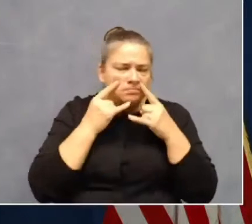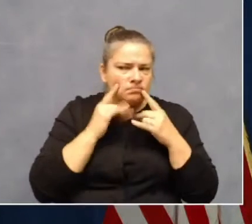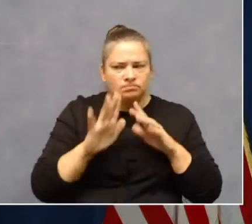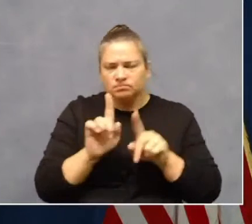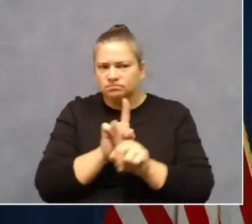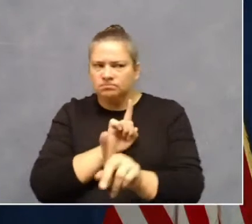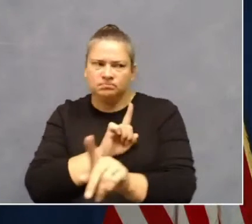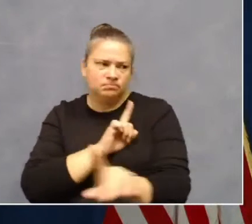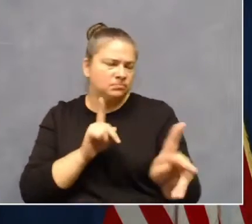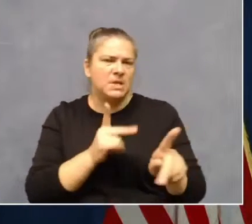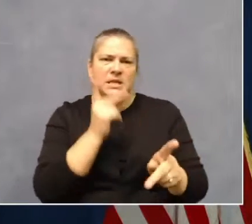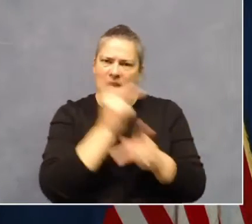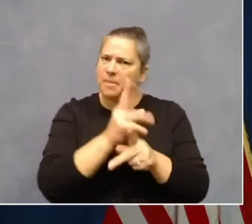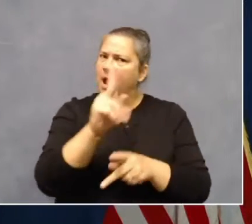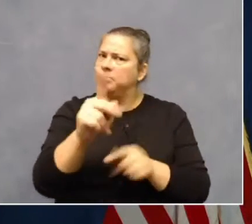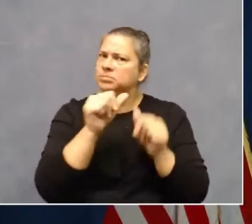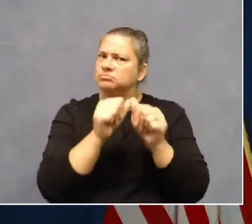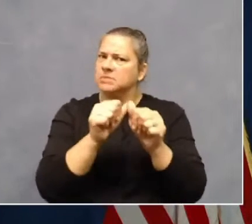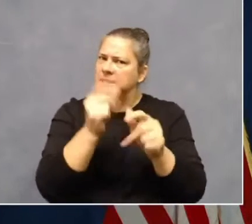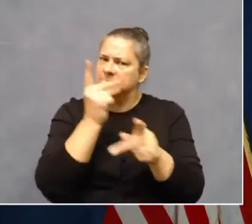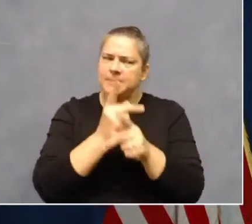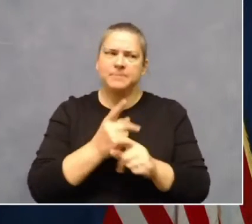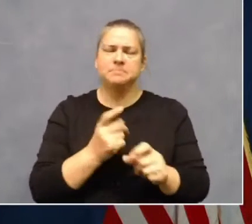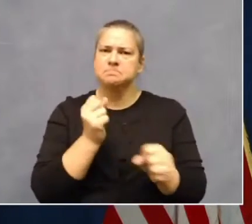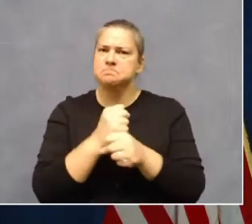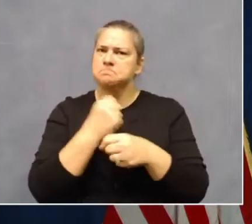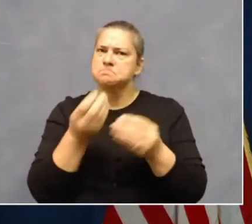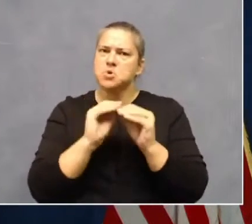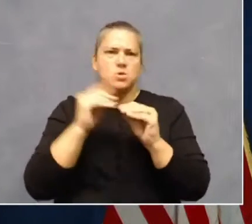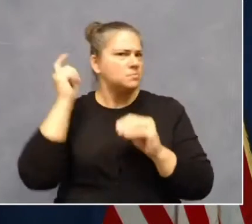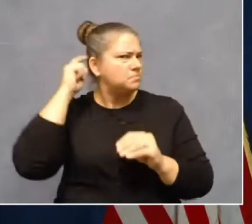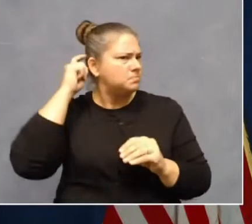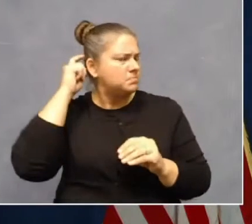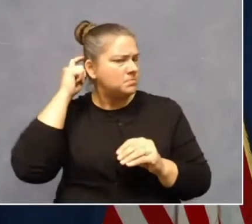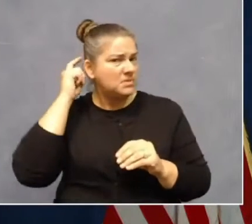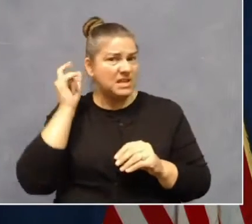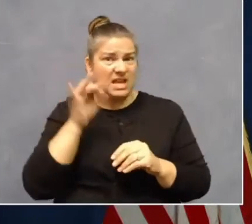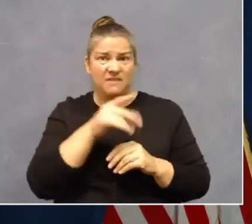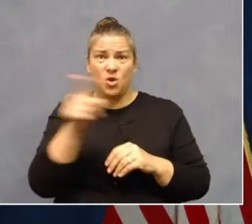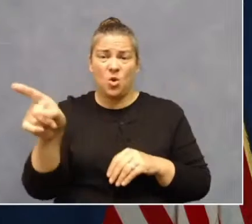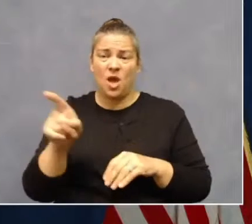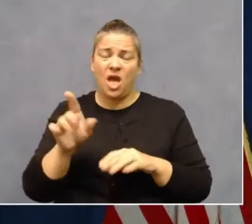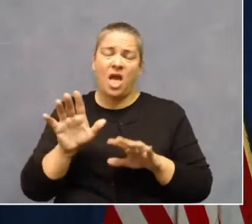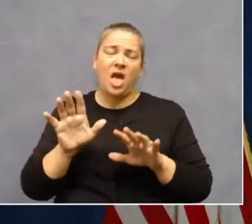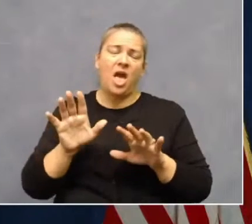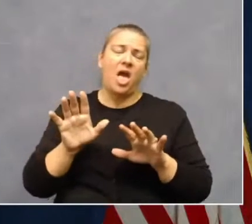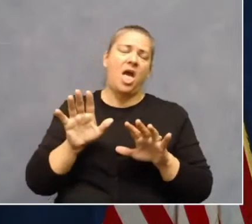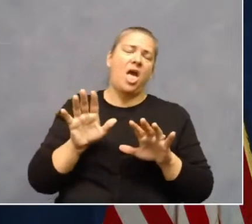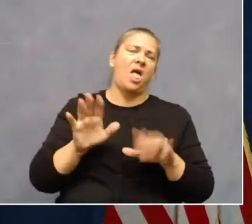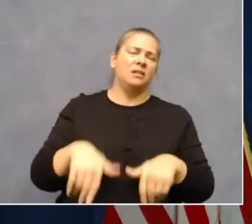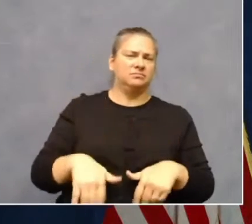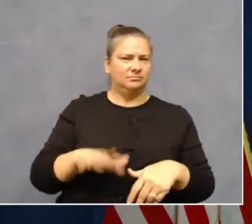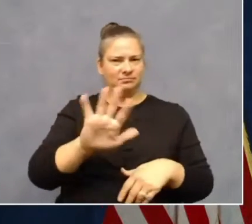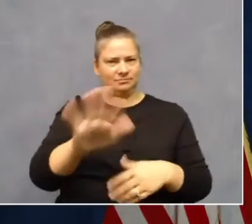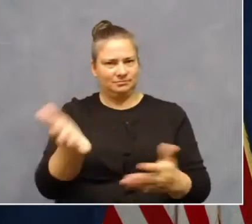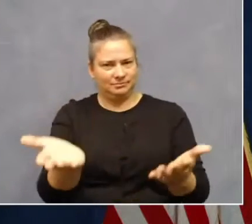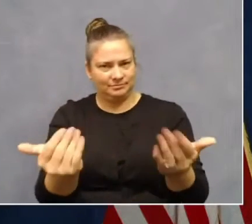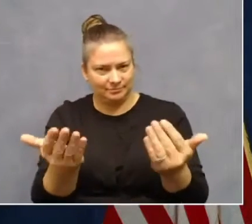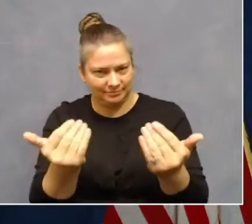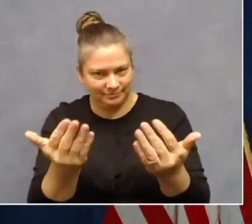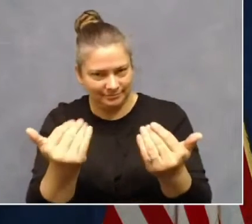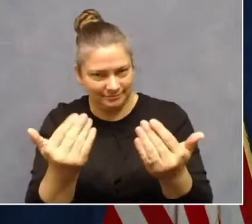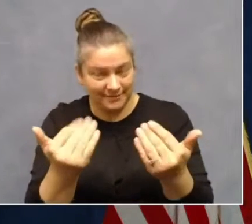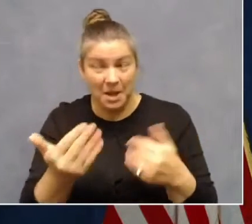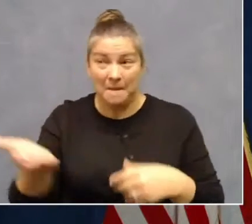it up. To those who were at one point, we need you back. You know, it was game time a while ago, but